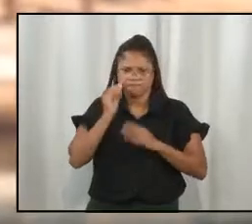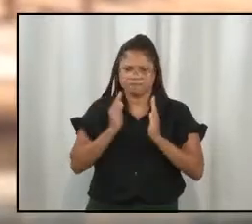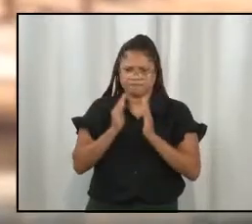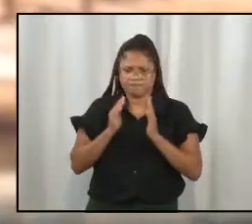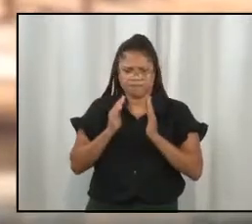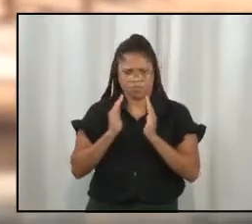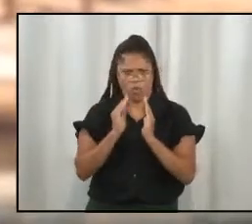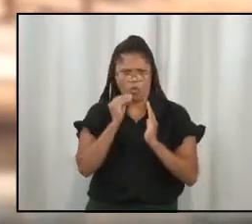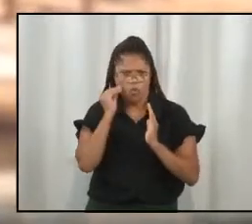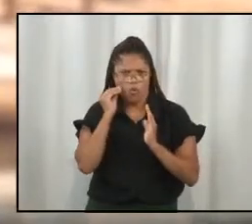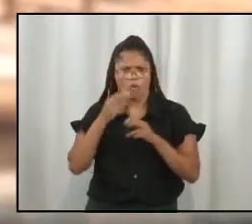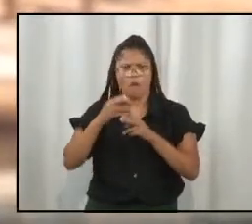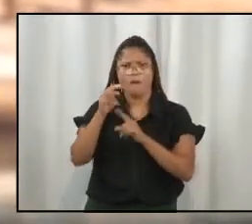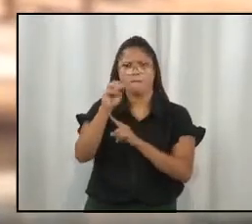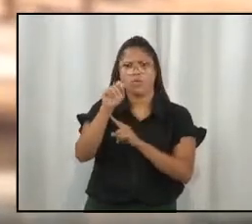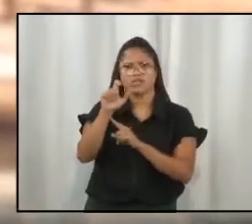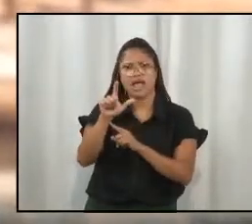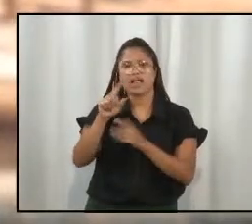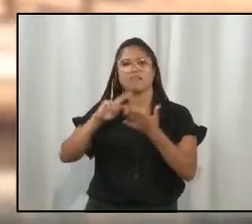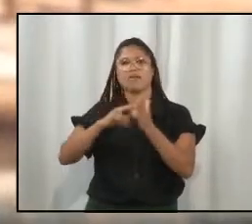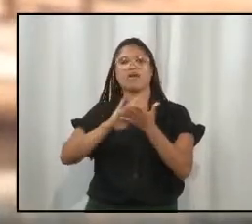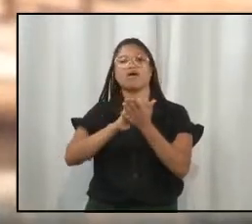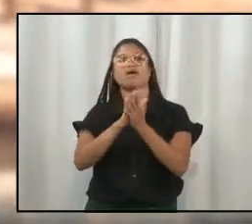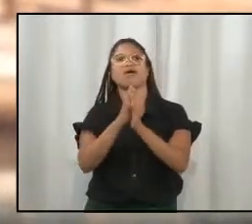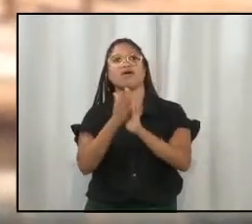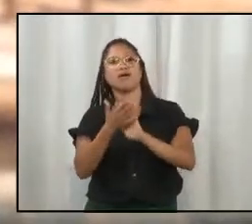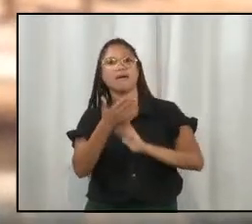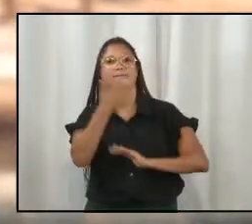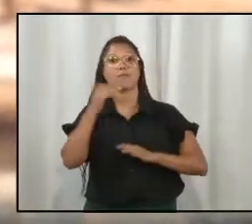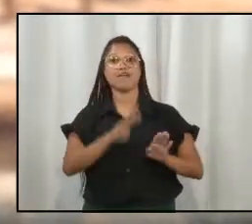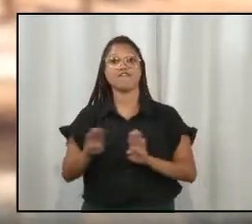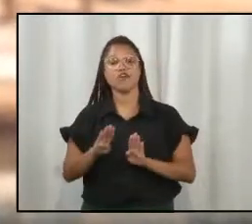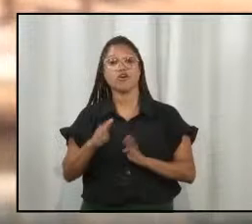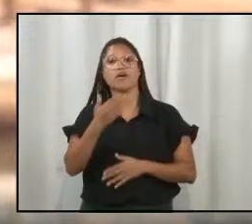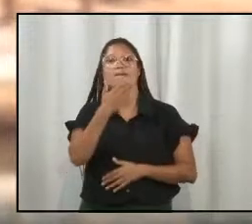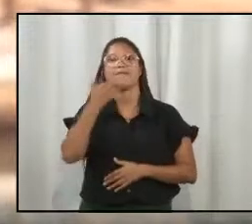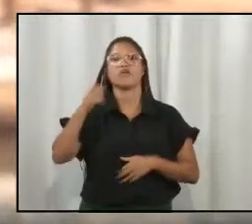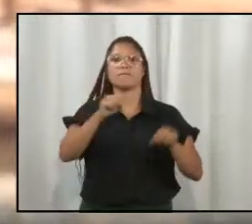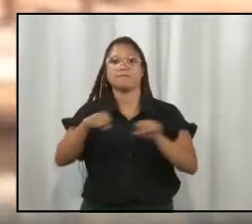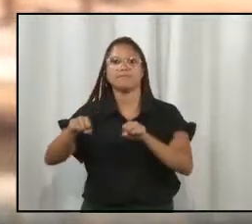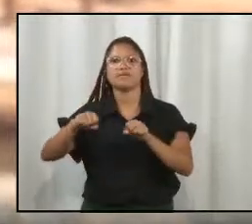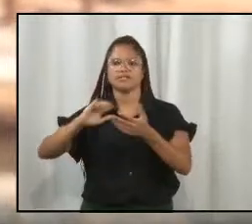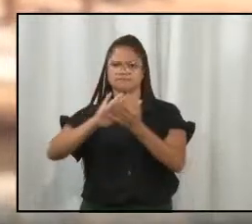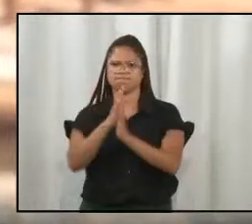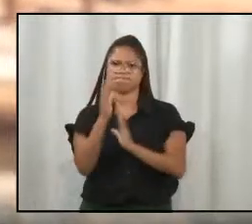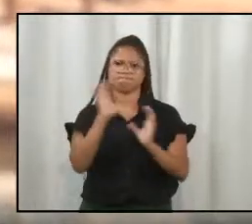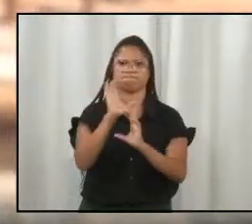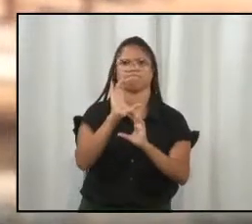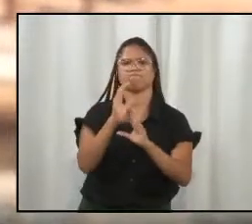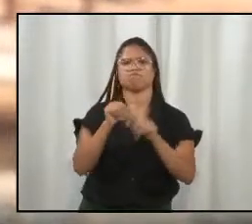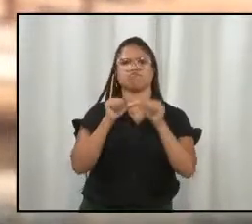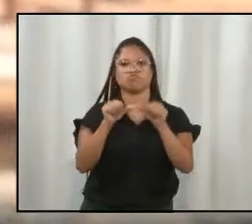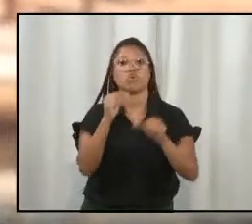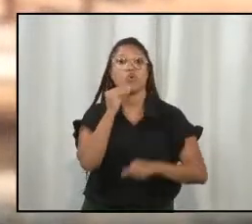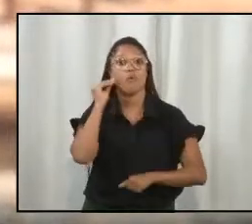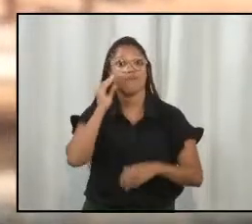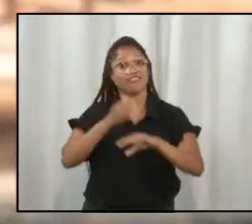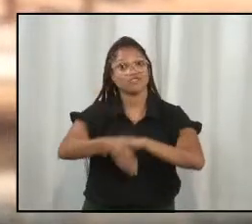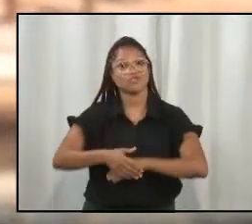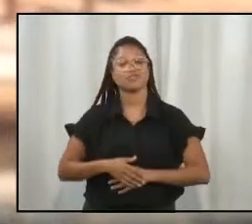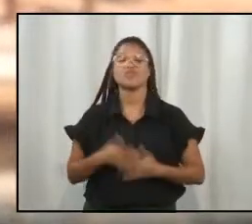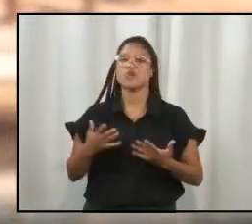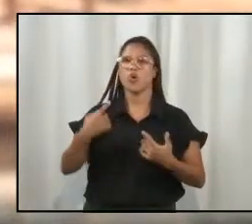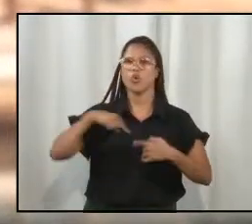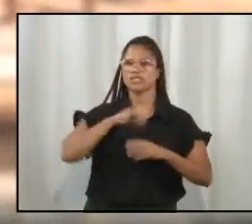behavioral outcomes, things like that. So the goal, so really after that, we wanted to embrace and look for different opportunities to expand